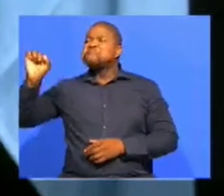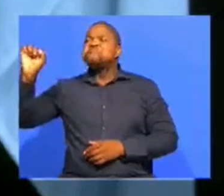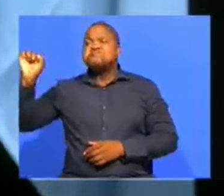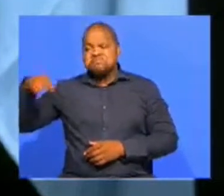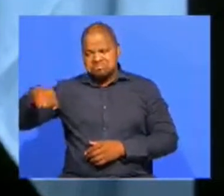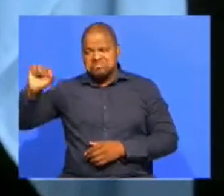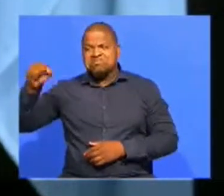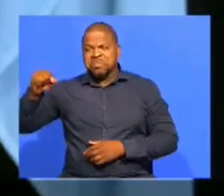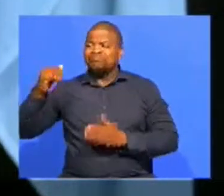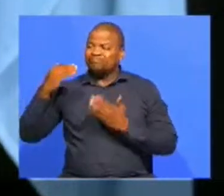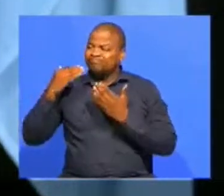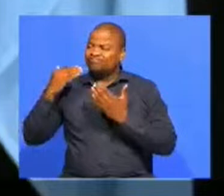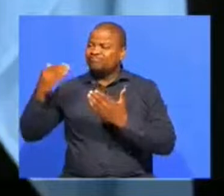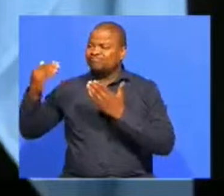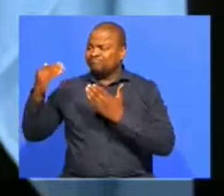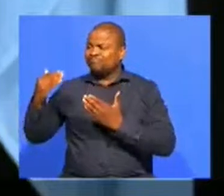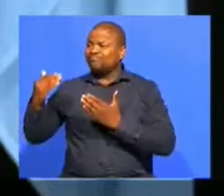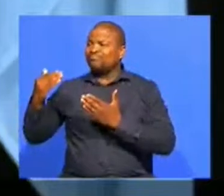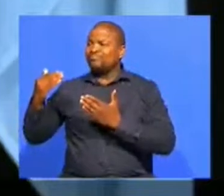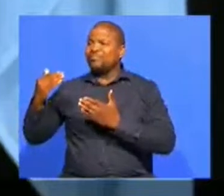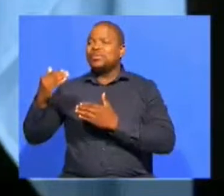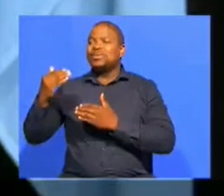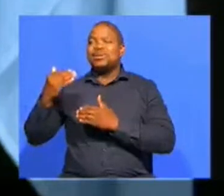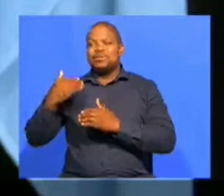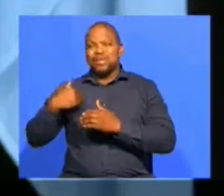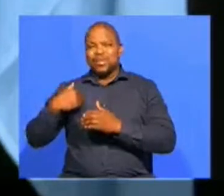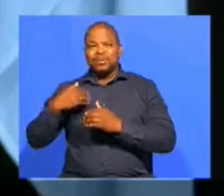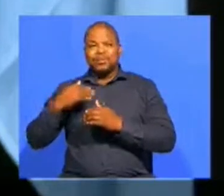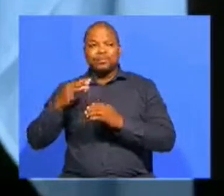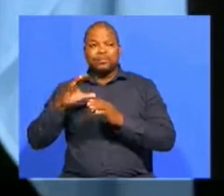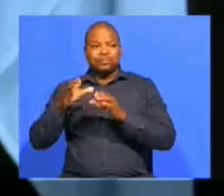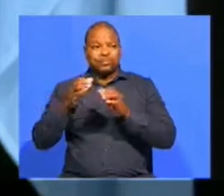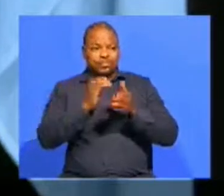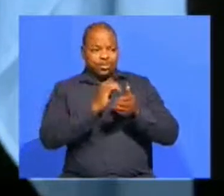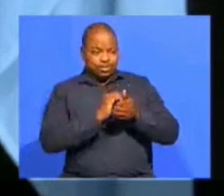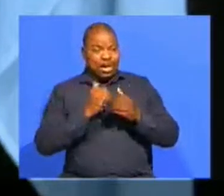we acknowledge that we are the 6th district,